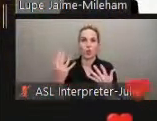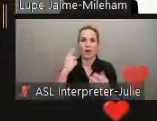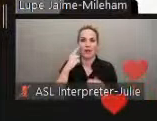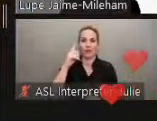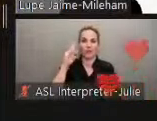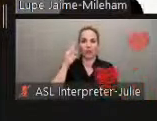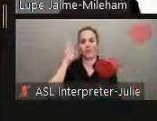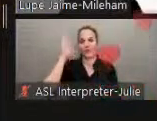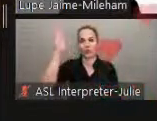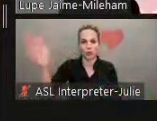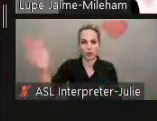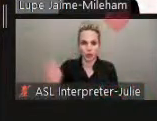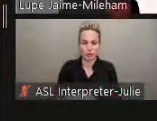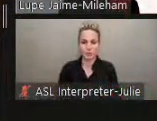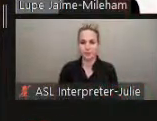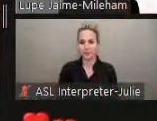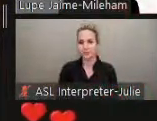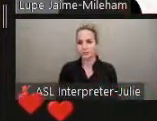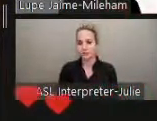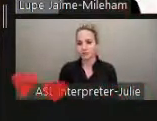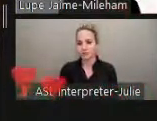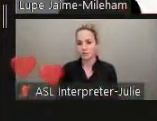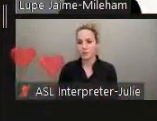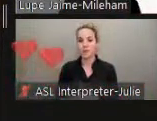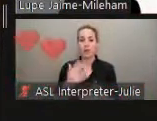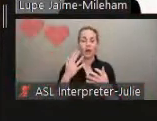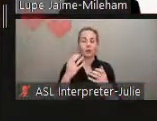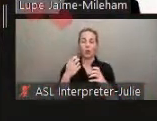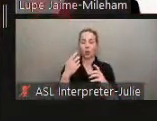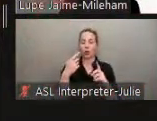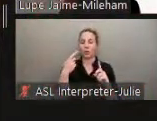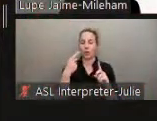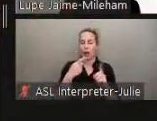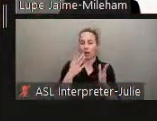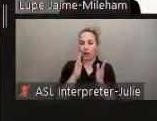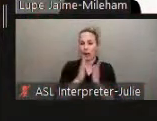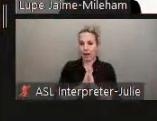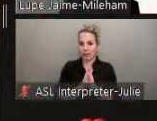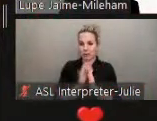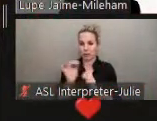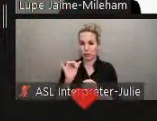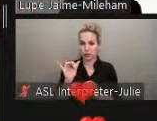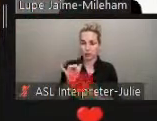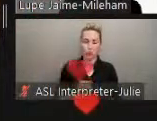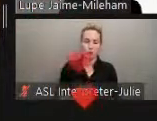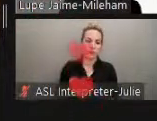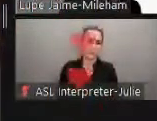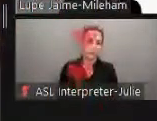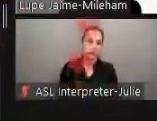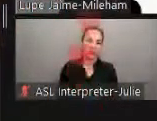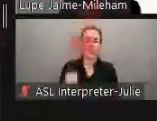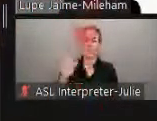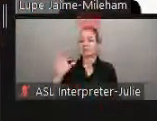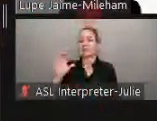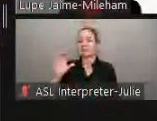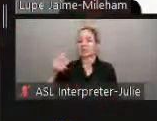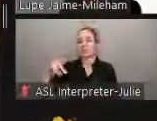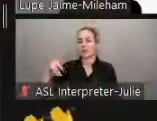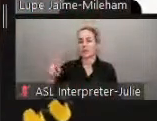future. I would also like to point out and ask, when